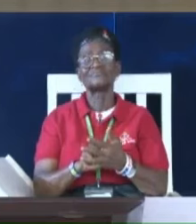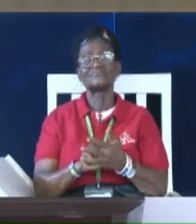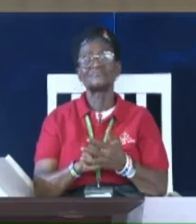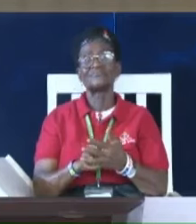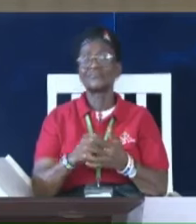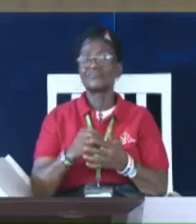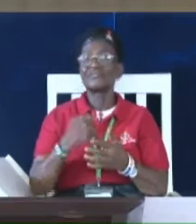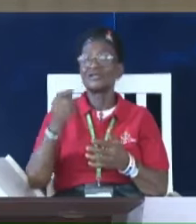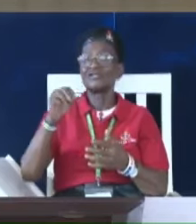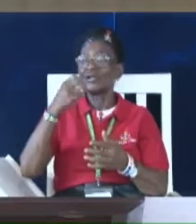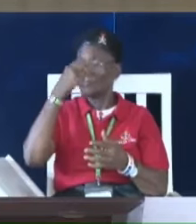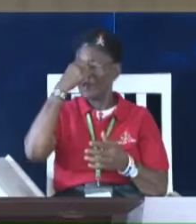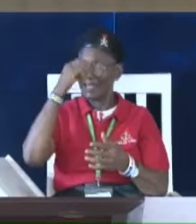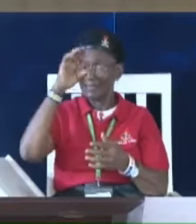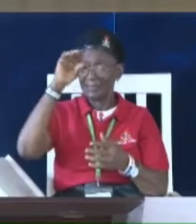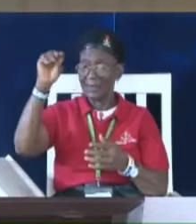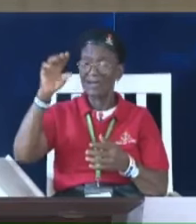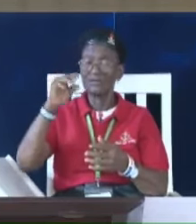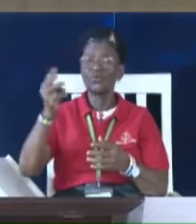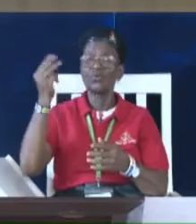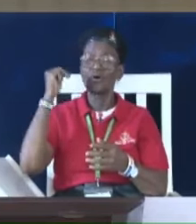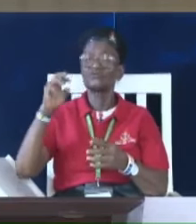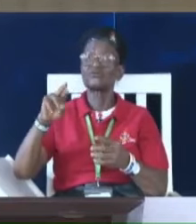Bartimaeus was repositioned.